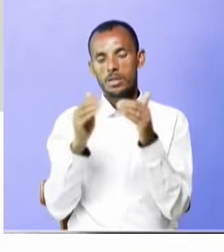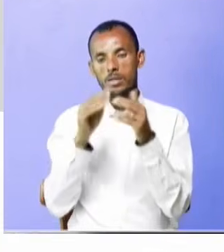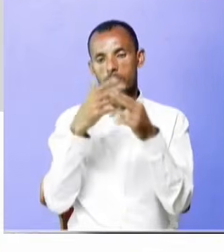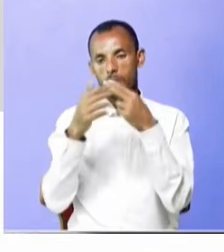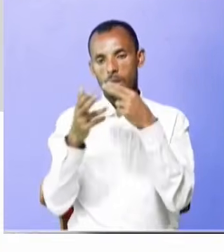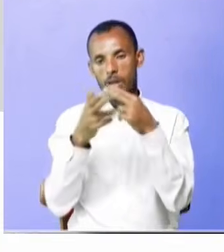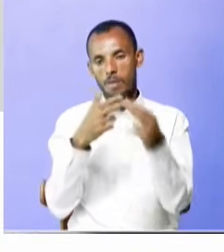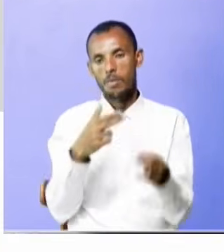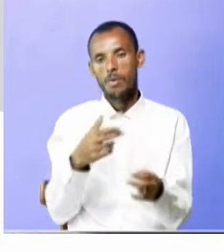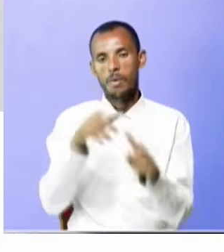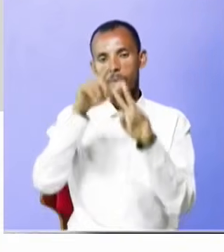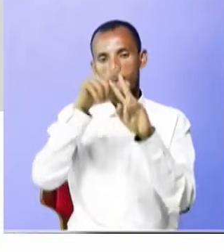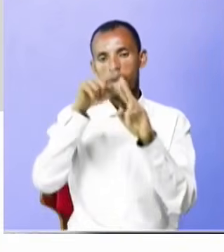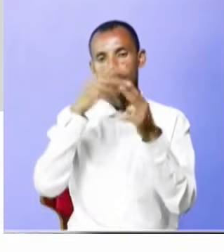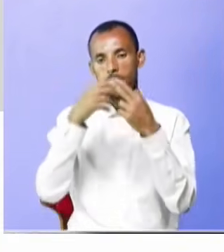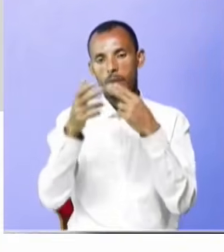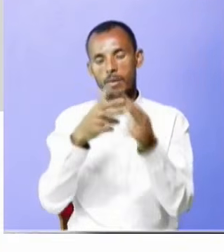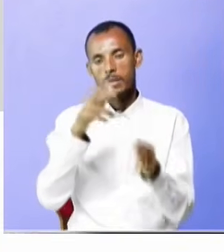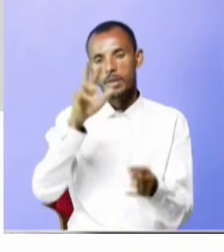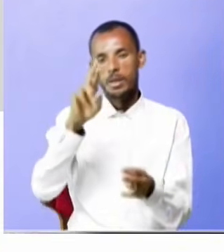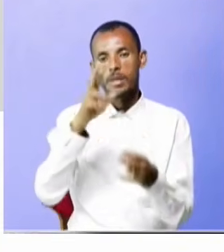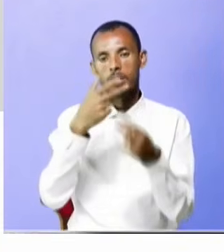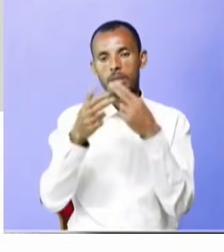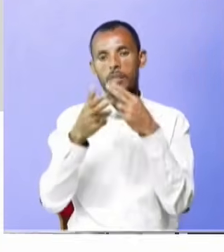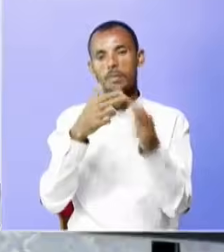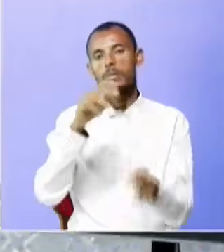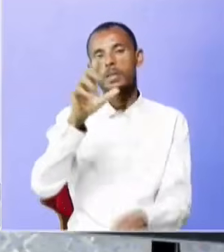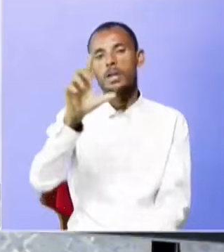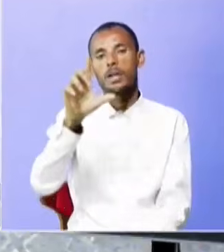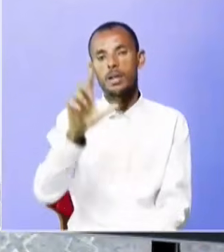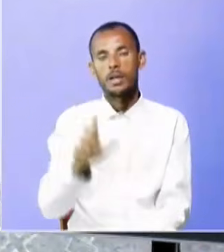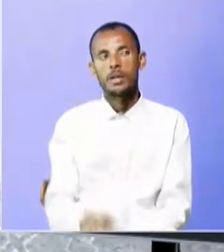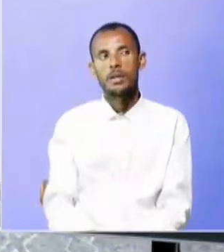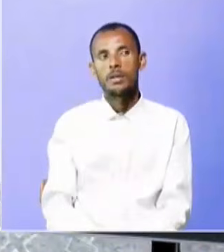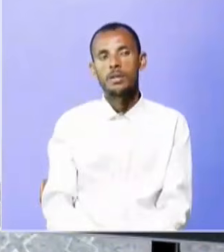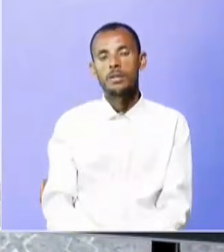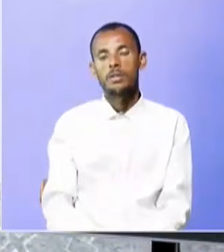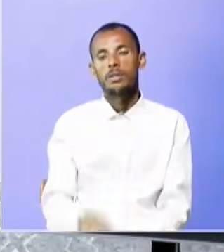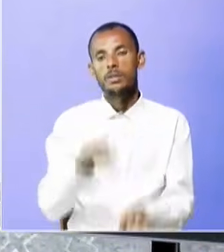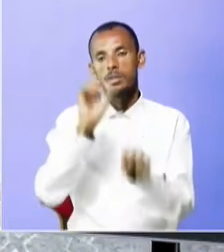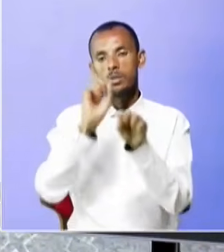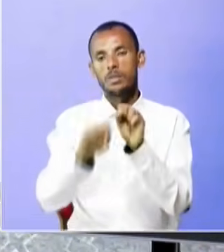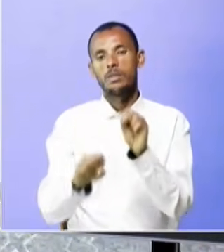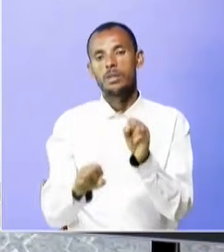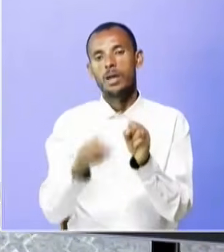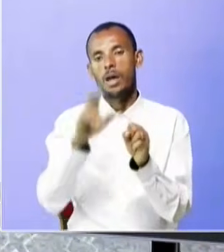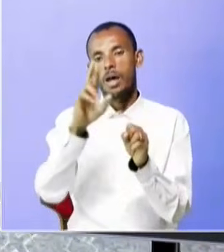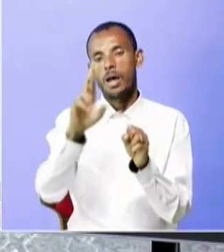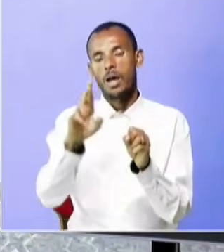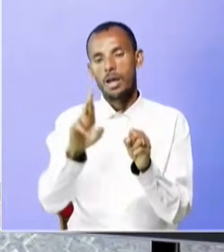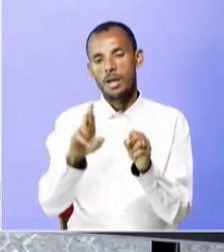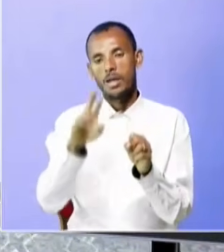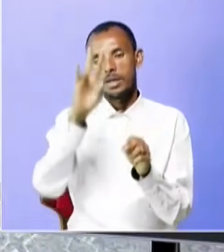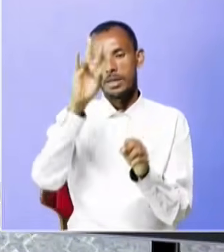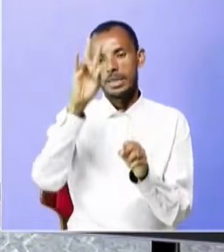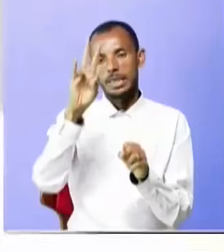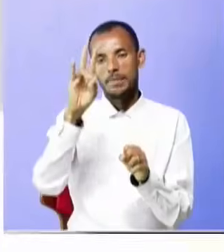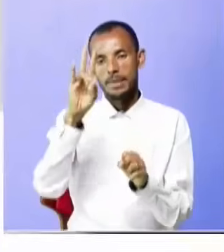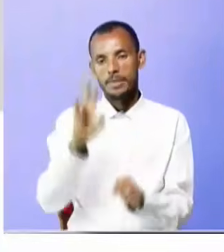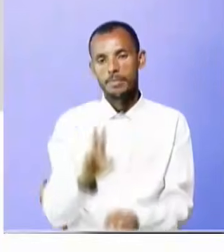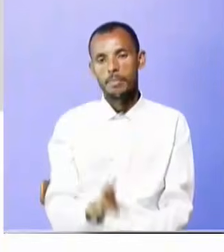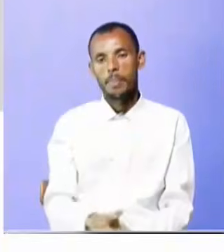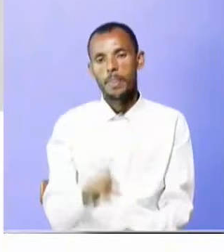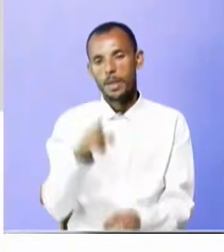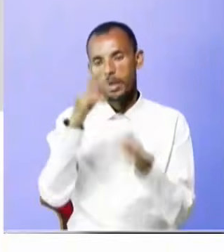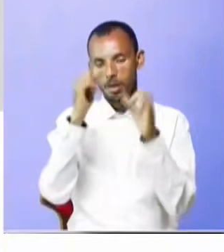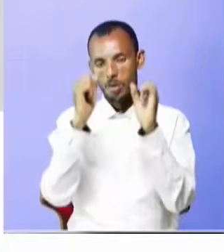of pi times r times l. Okay, so r is already 7. So you